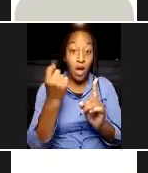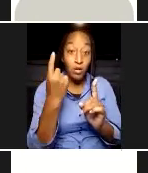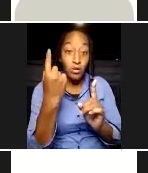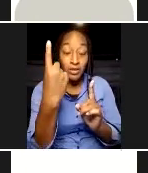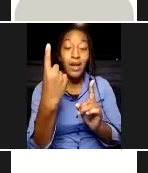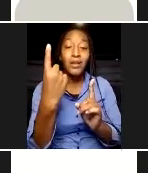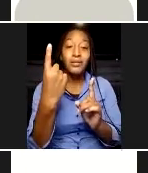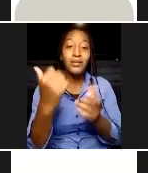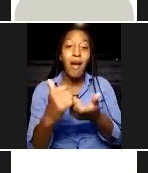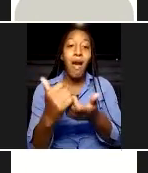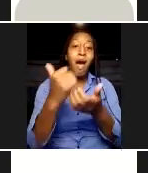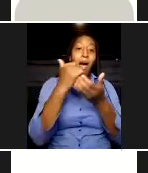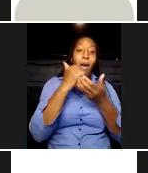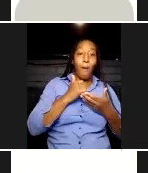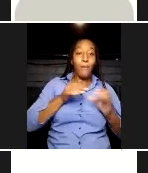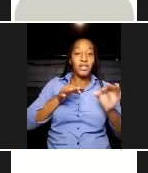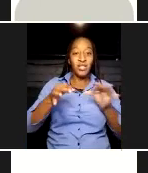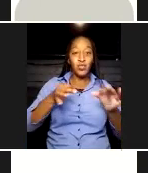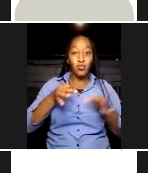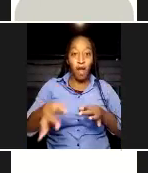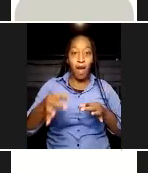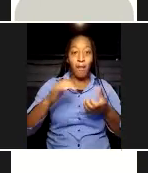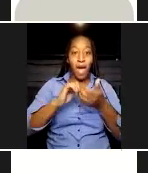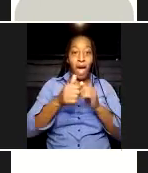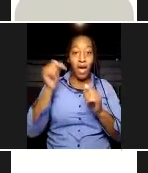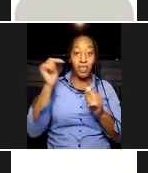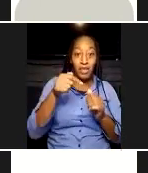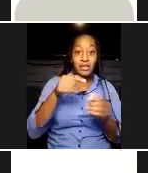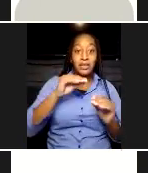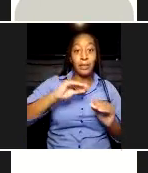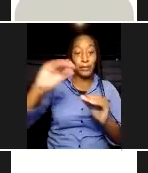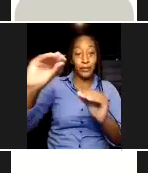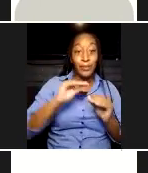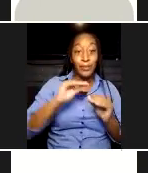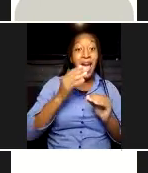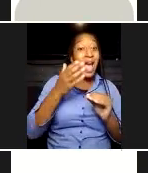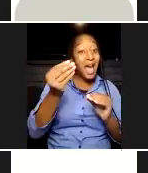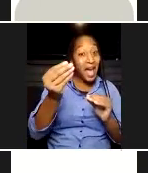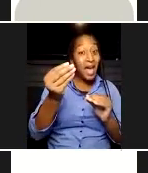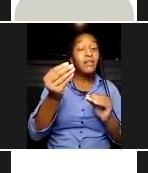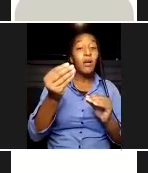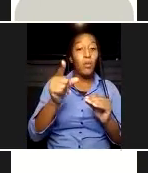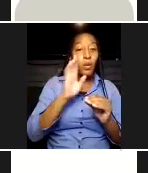momentum. And we'll also be looking at momentum's counterpart, impulse.